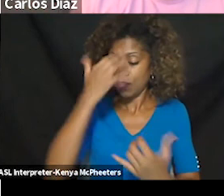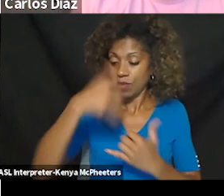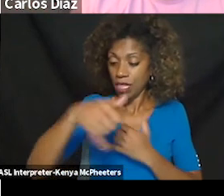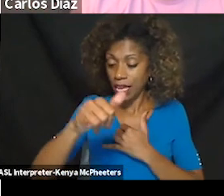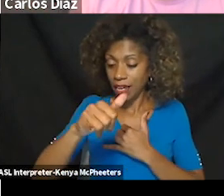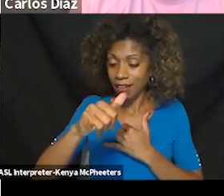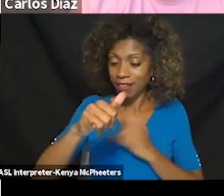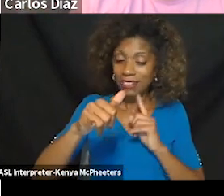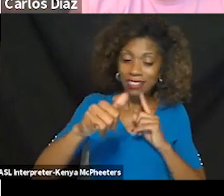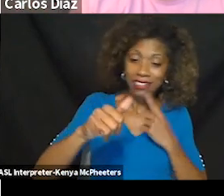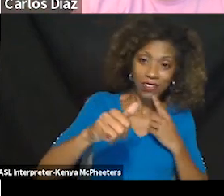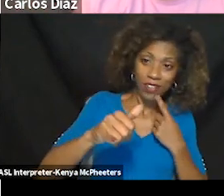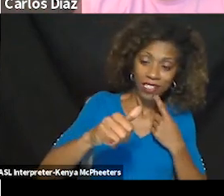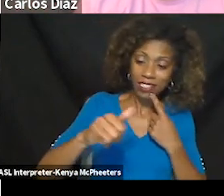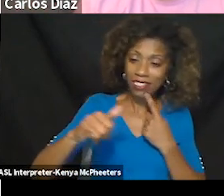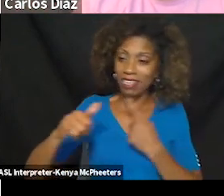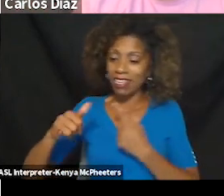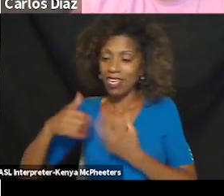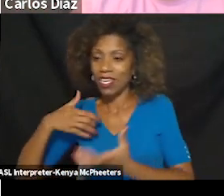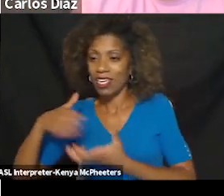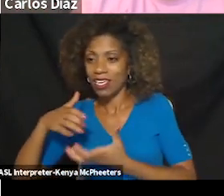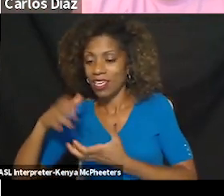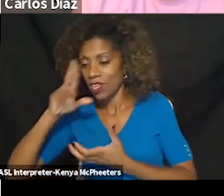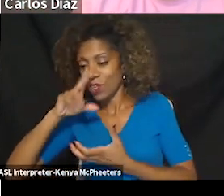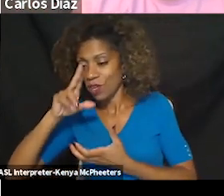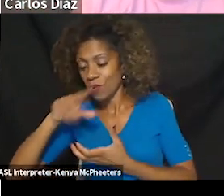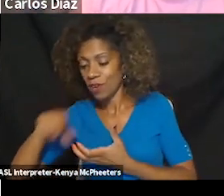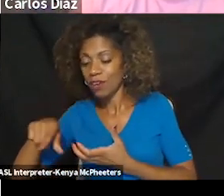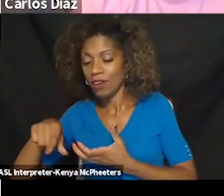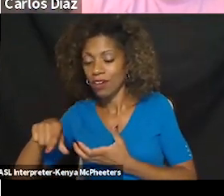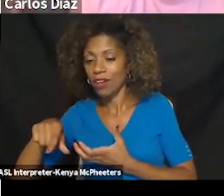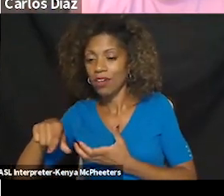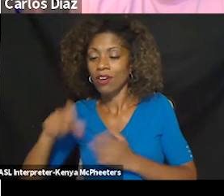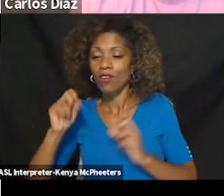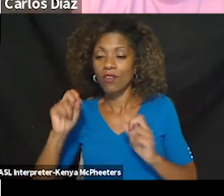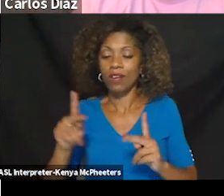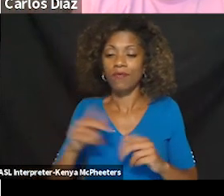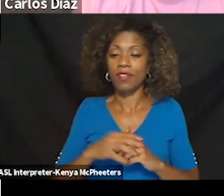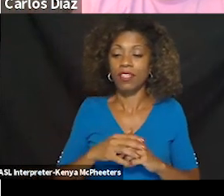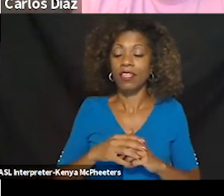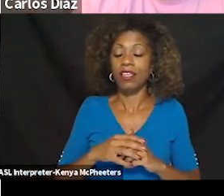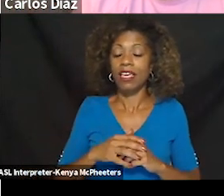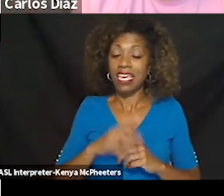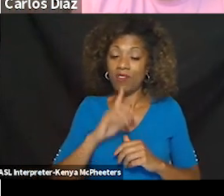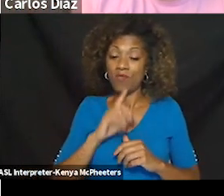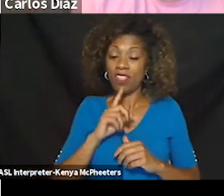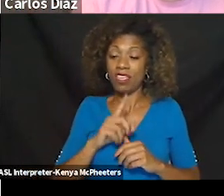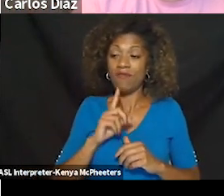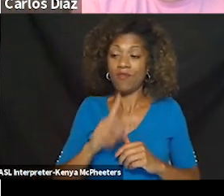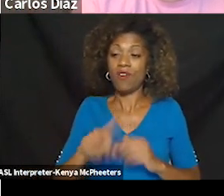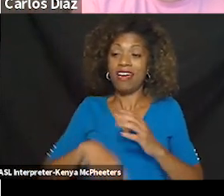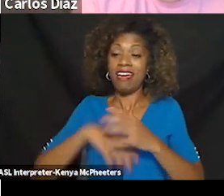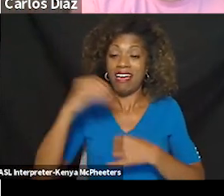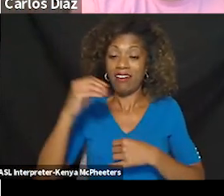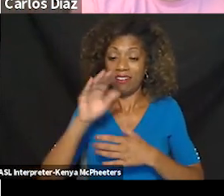to play it, and knows how to use humor as a very effective tool of engagement. Which impressed a lot of our public health folks that attended